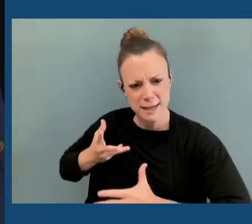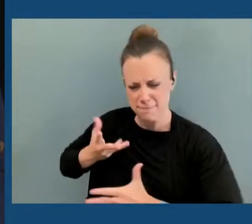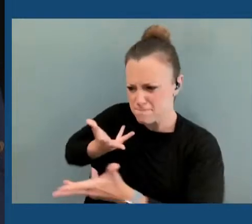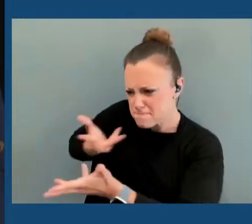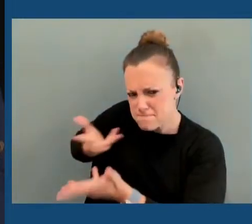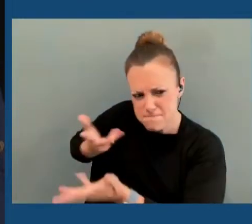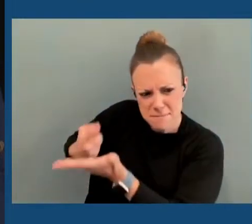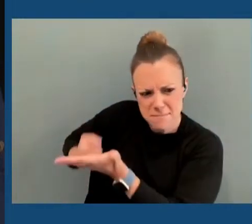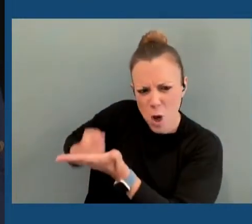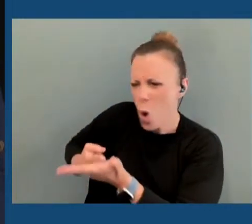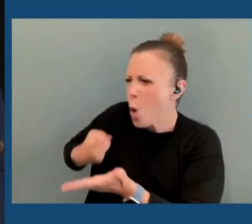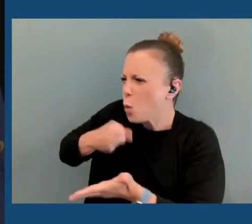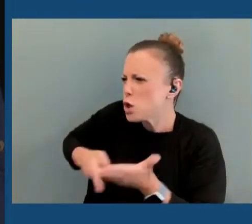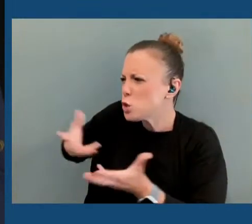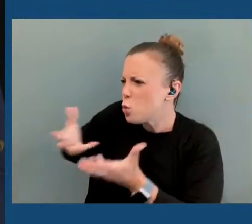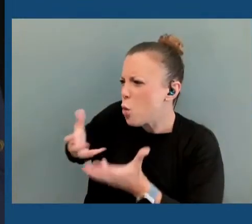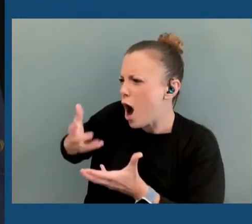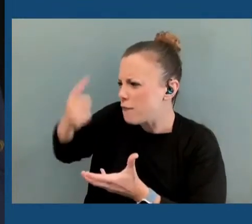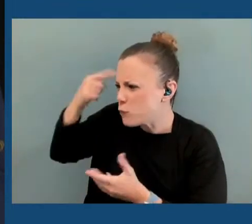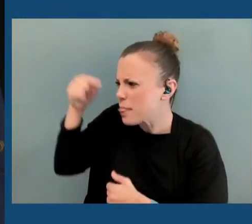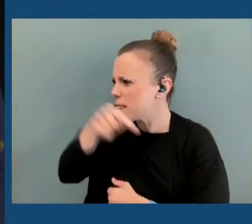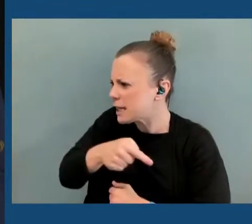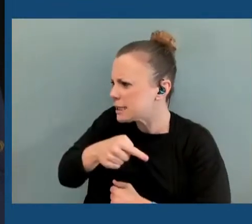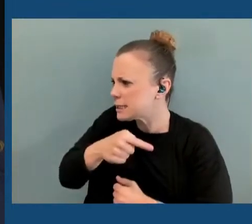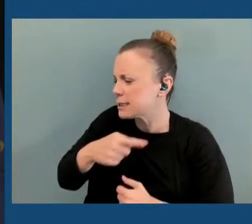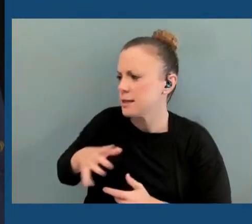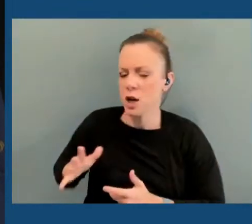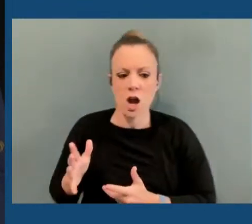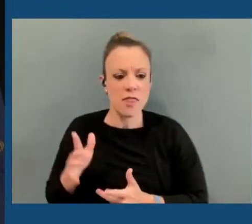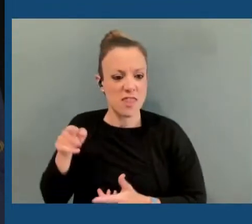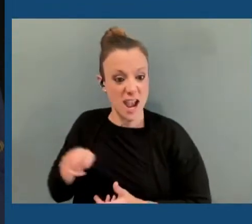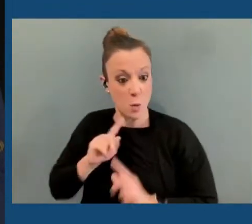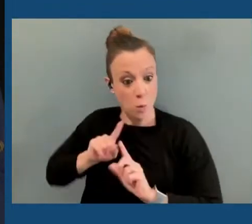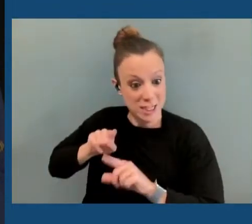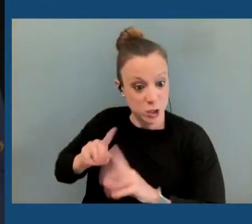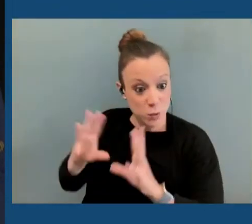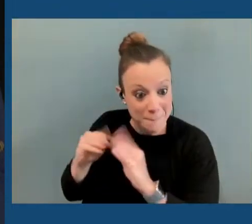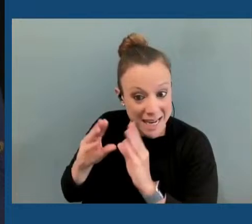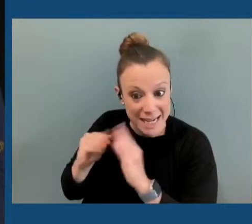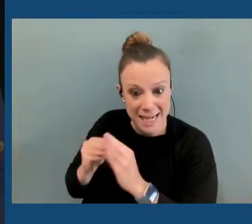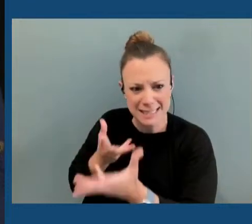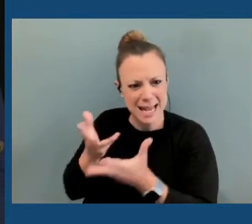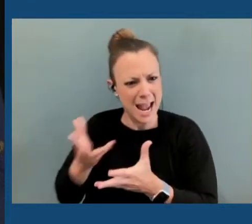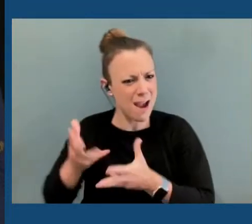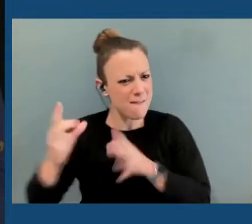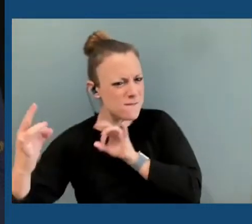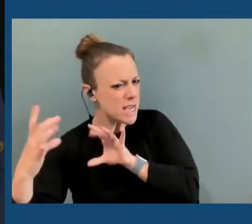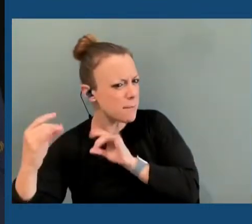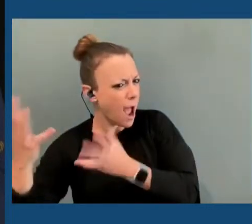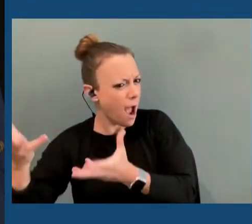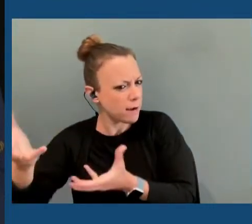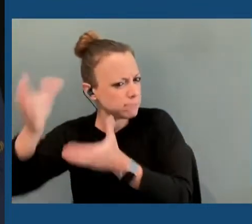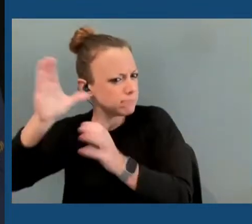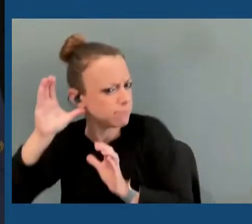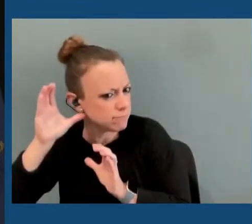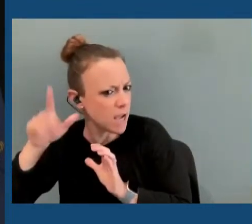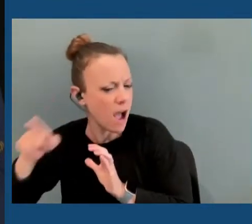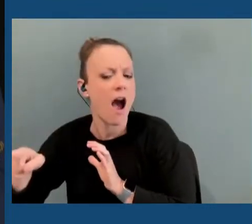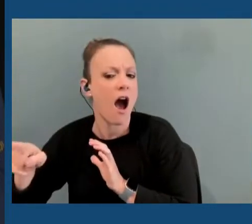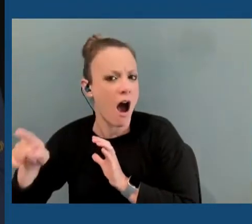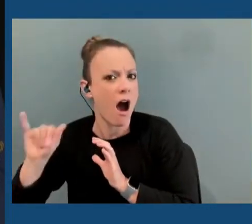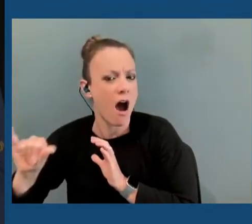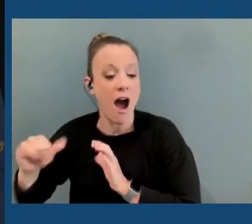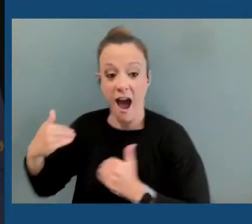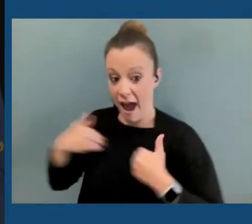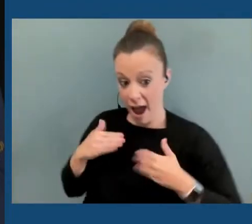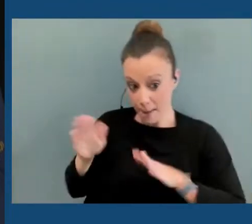at crowded meetings. They brought their plans. They listened. They came back with new plans. And they've pledged to continue to listen as